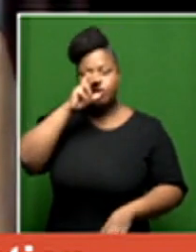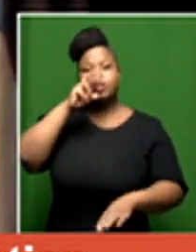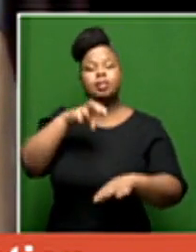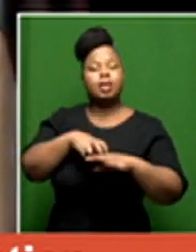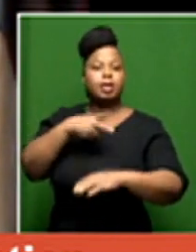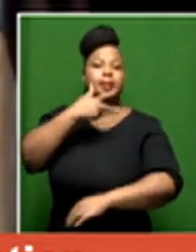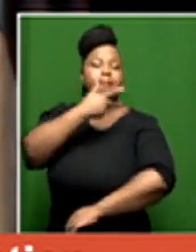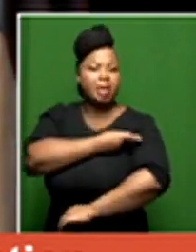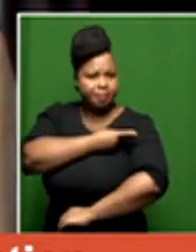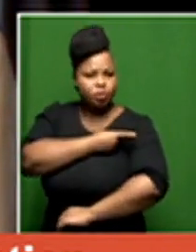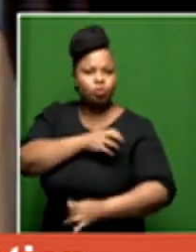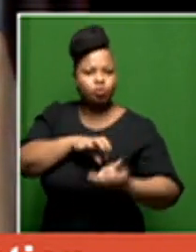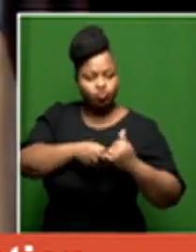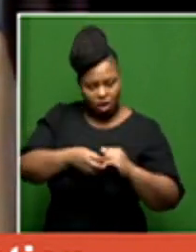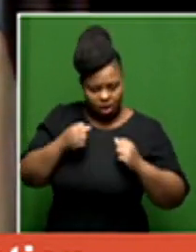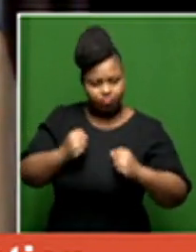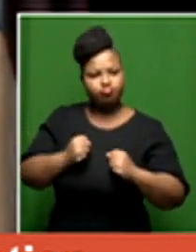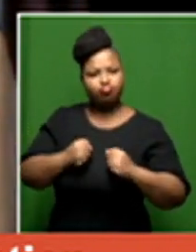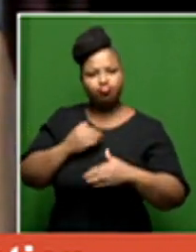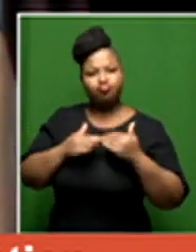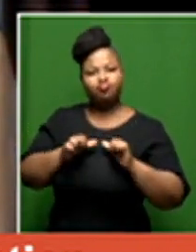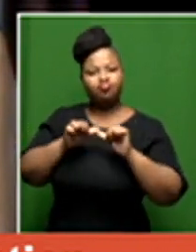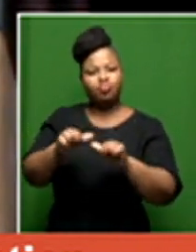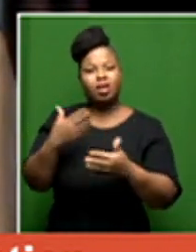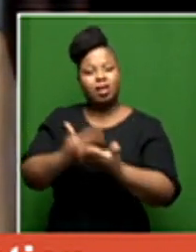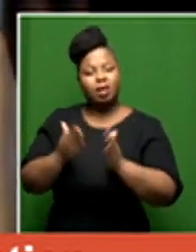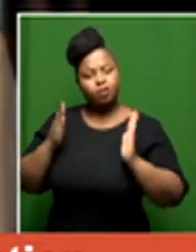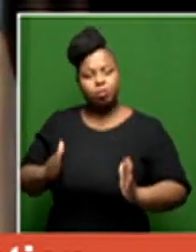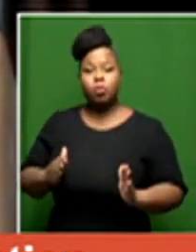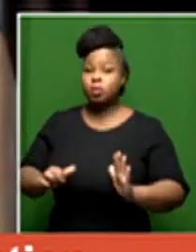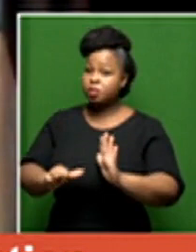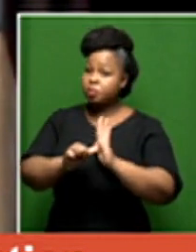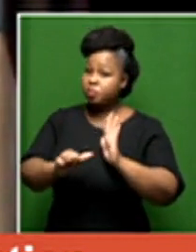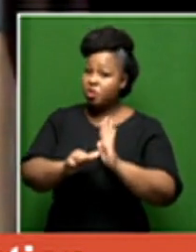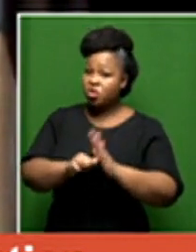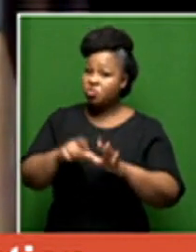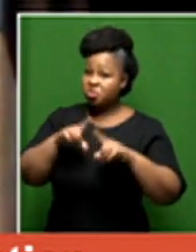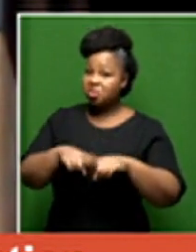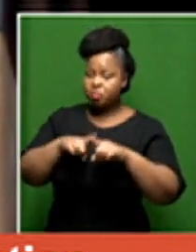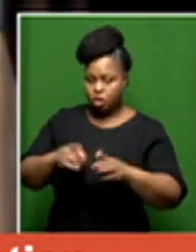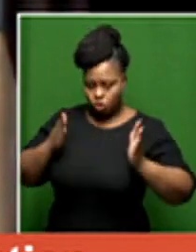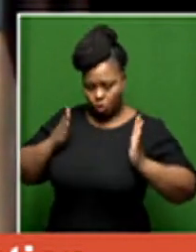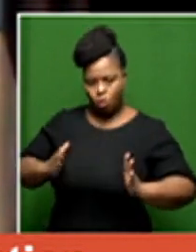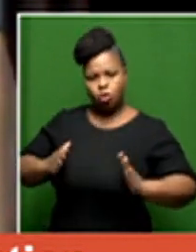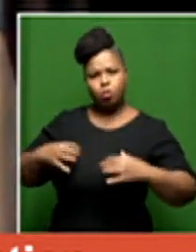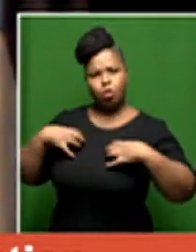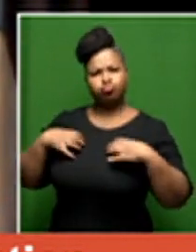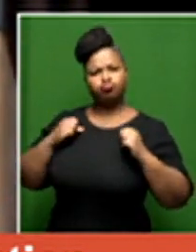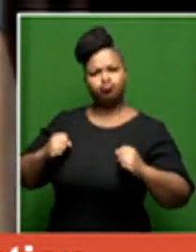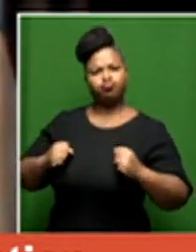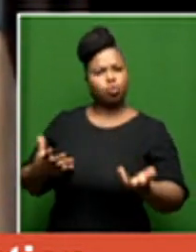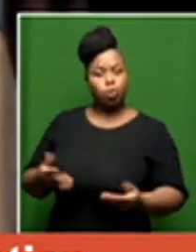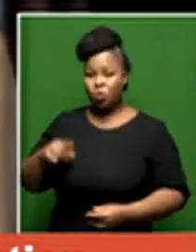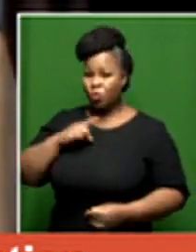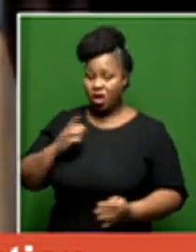a vaccination to keep them on. So it is very, very important not to rely on your own immunity, because with